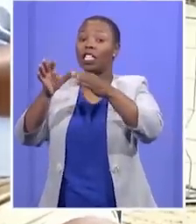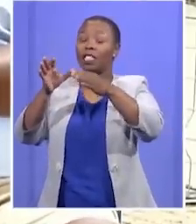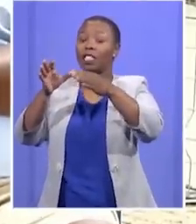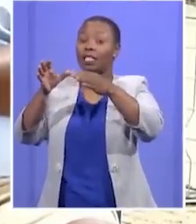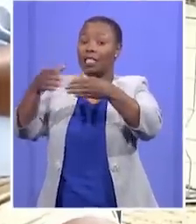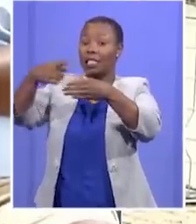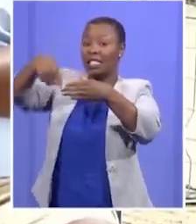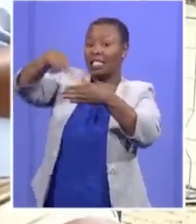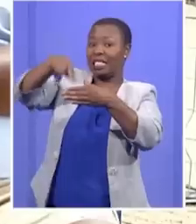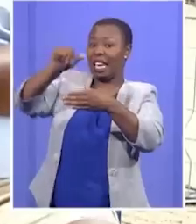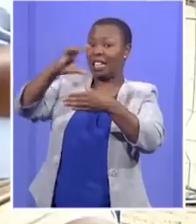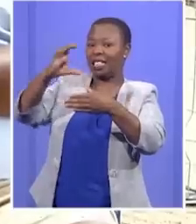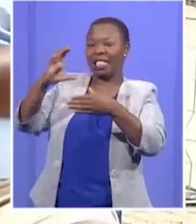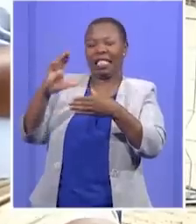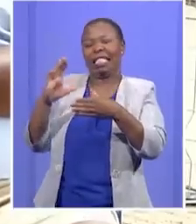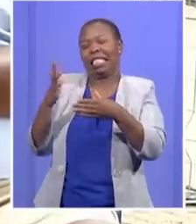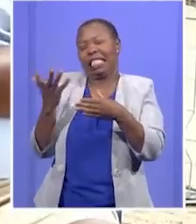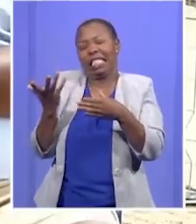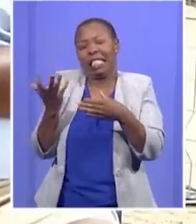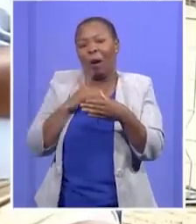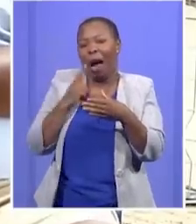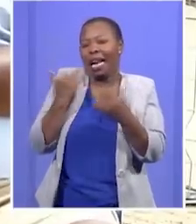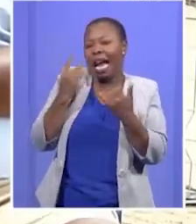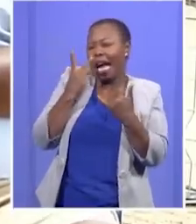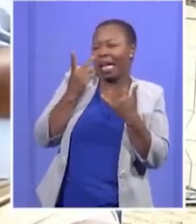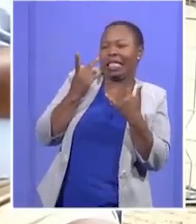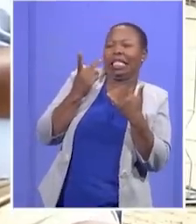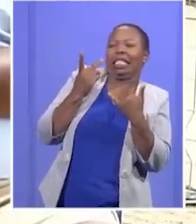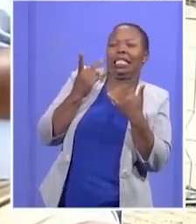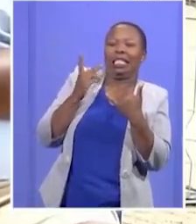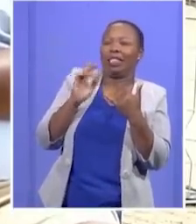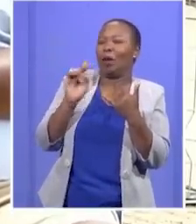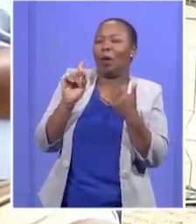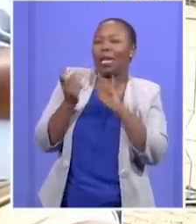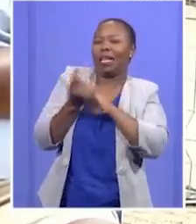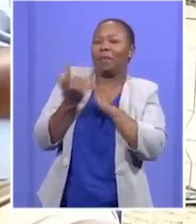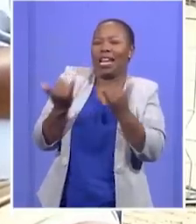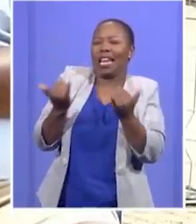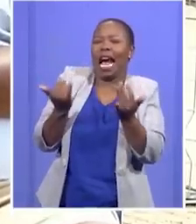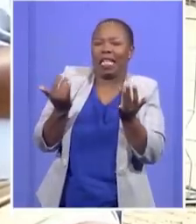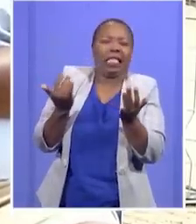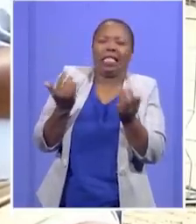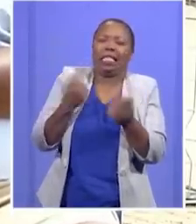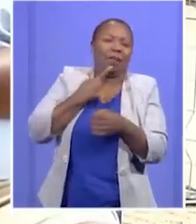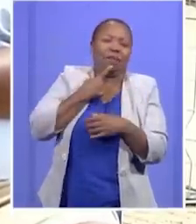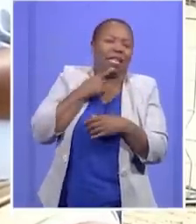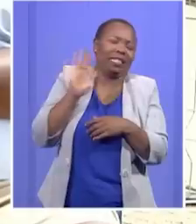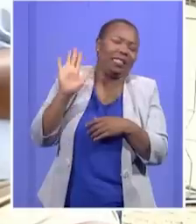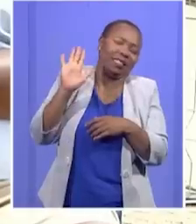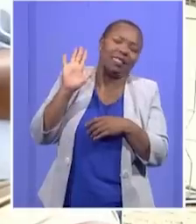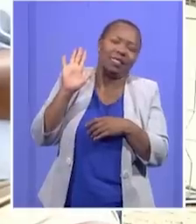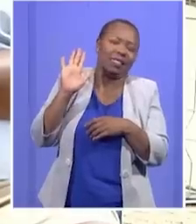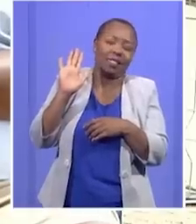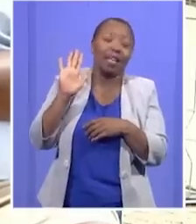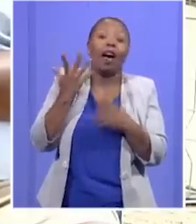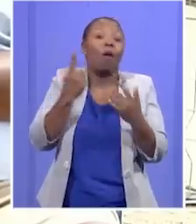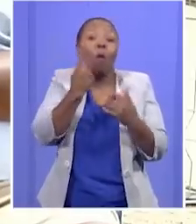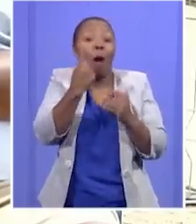at what is happening, you know, I say to myself, I don't miss it. I mean, I'll give you one